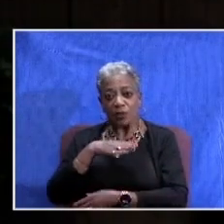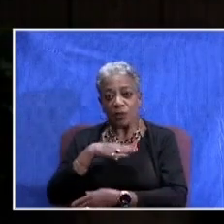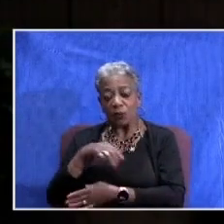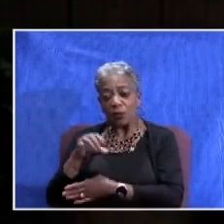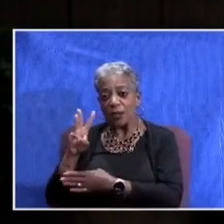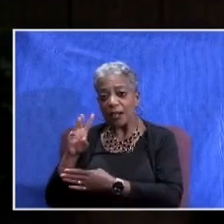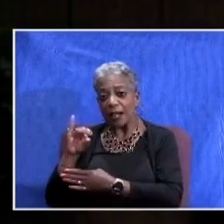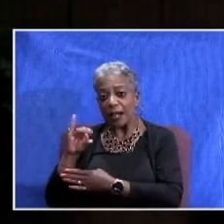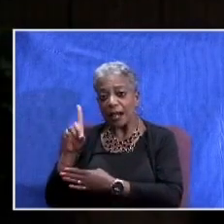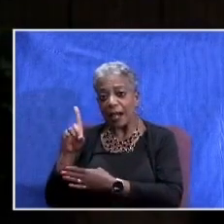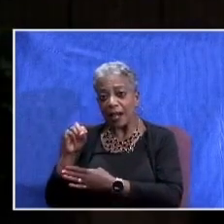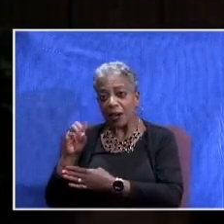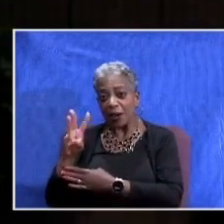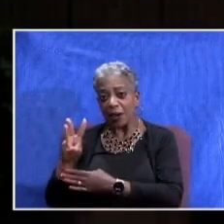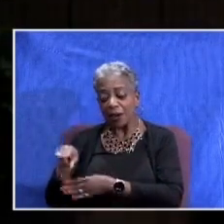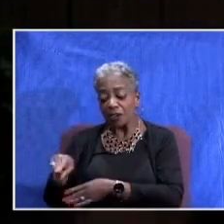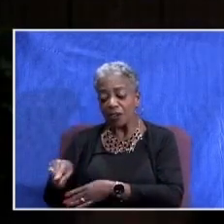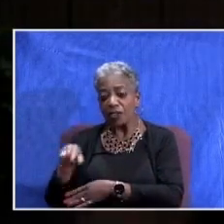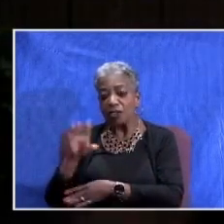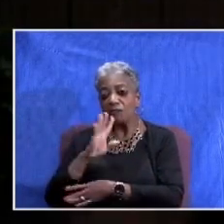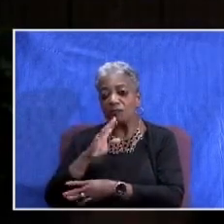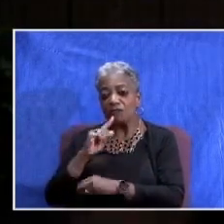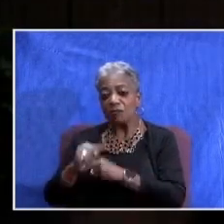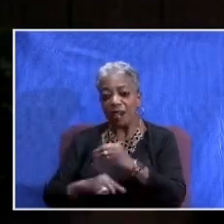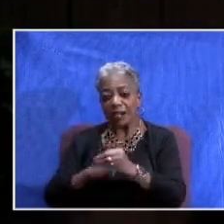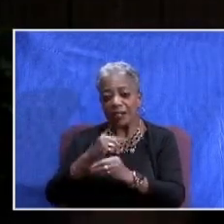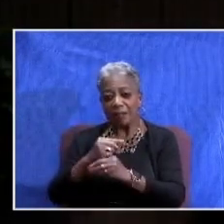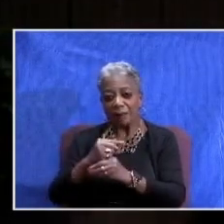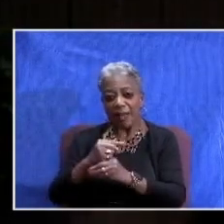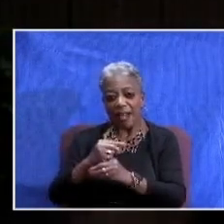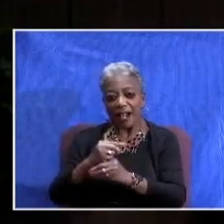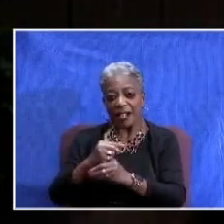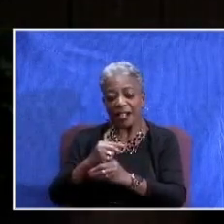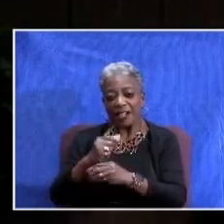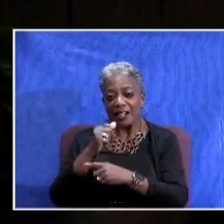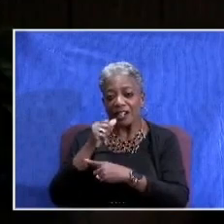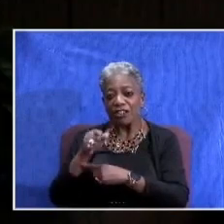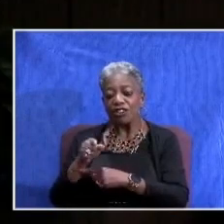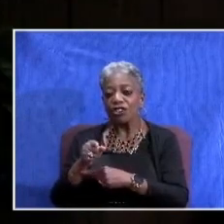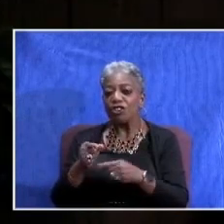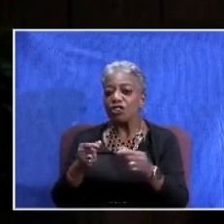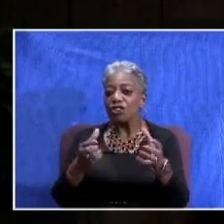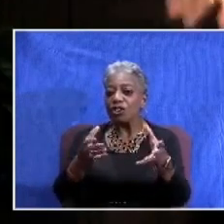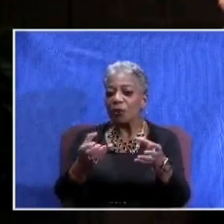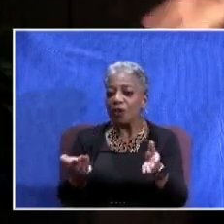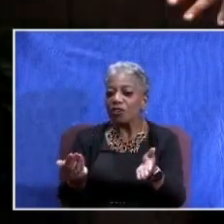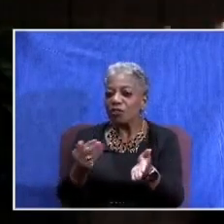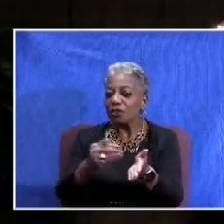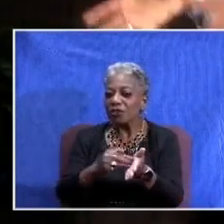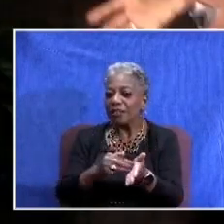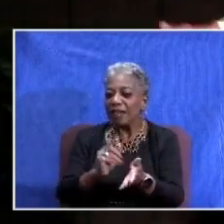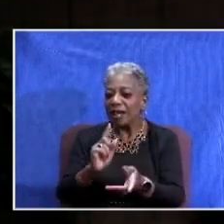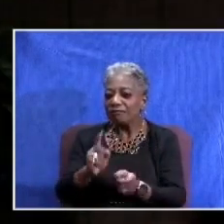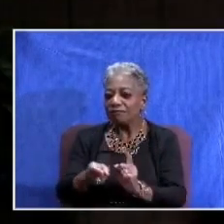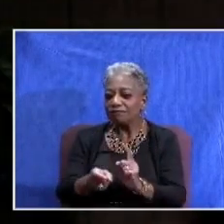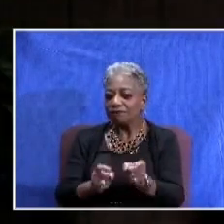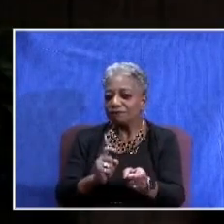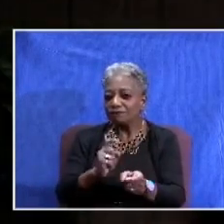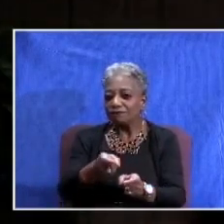this widow woman was talking about. See, the man at midnight was wanting redistributive justice. Is nobody should have all the